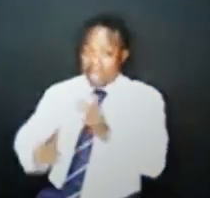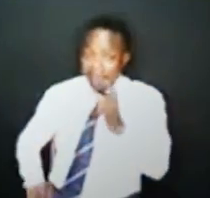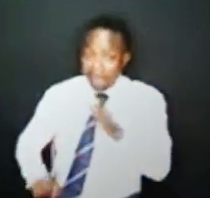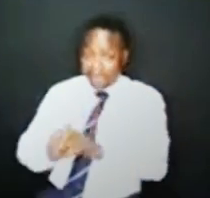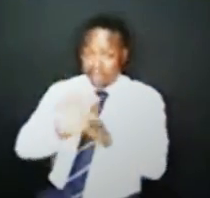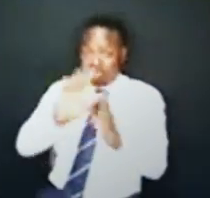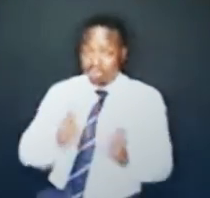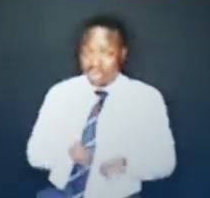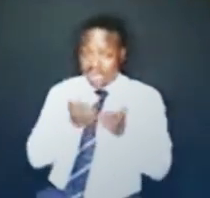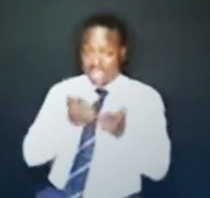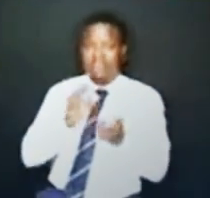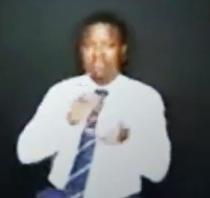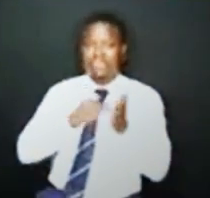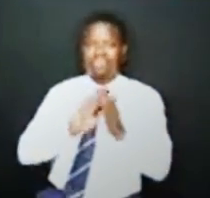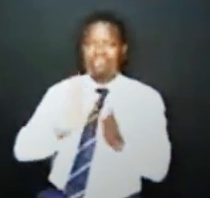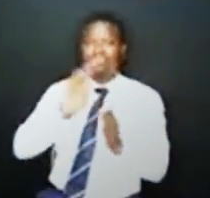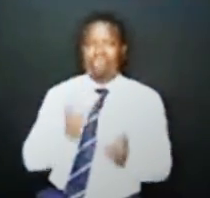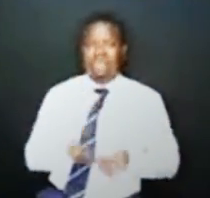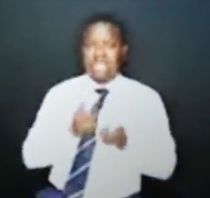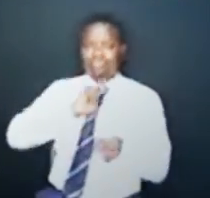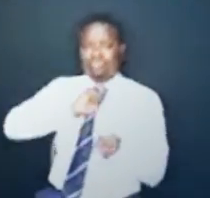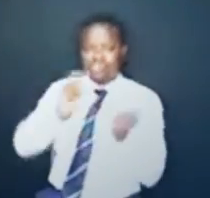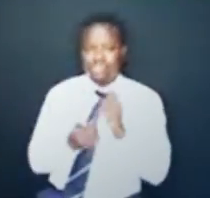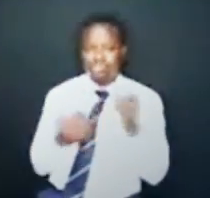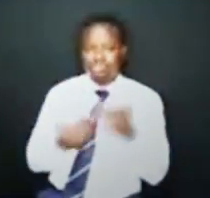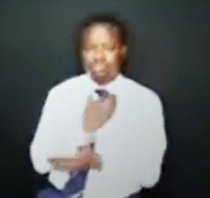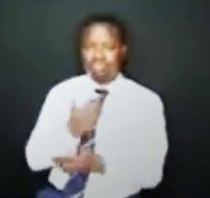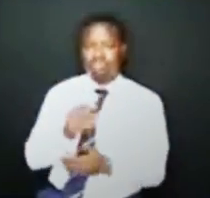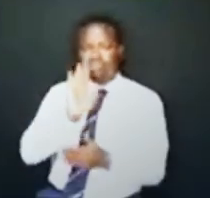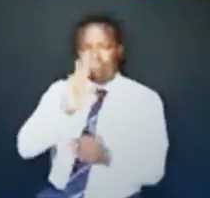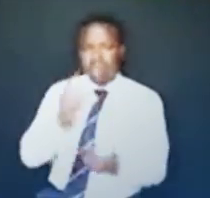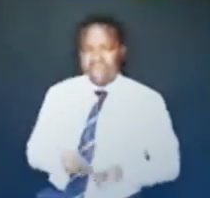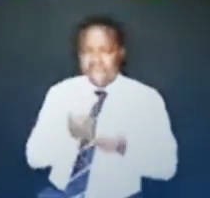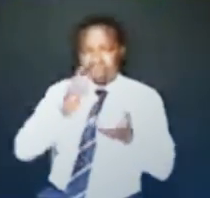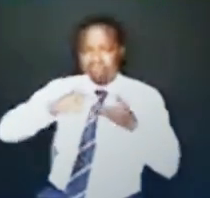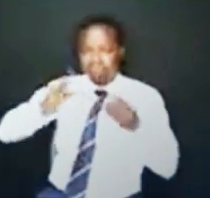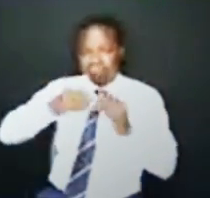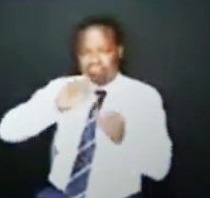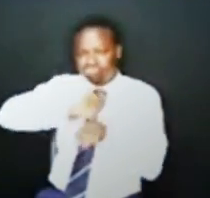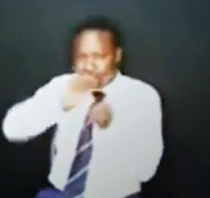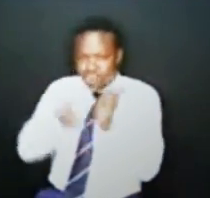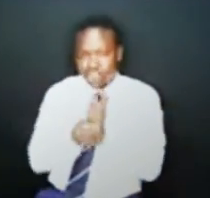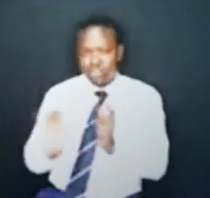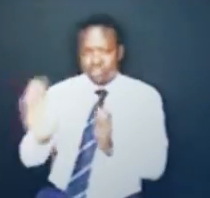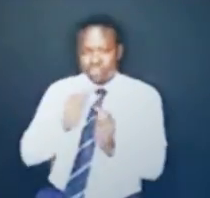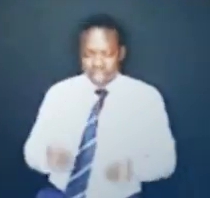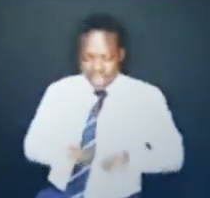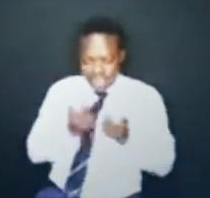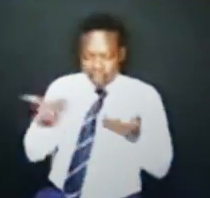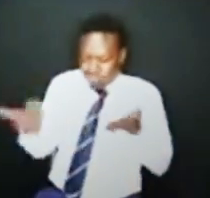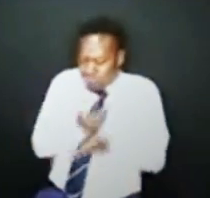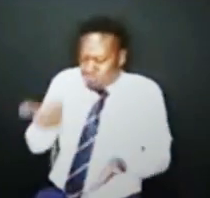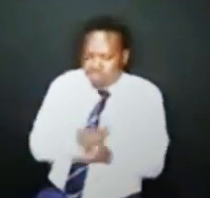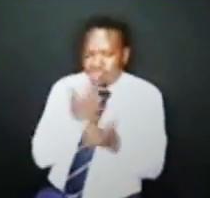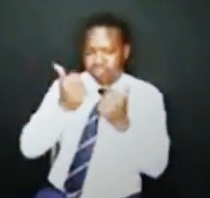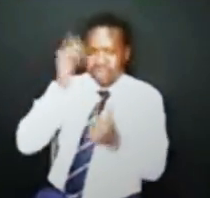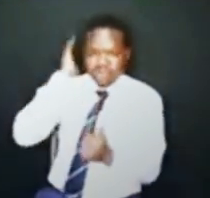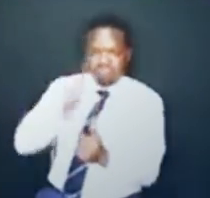tie di pe no ma be sa kira. When God shows up, the story will change. Wo nyame pie mu a obe sa kira asem no kra.